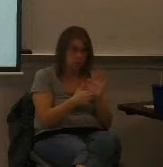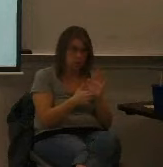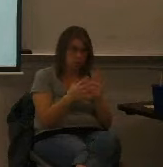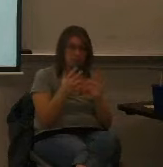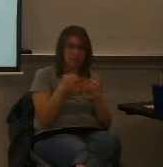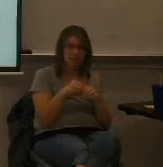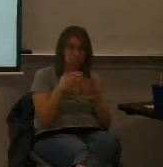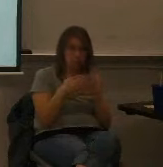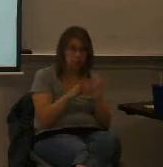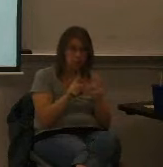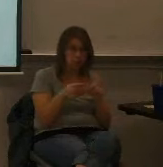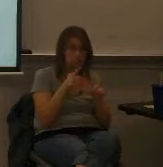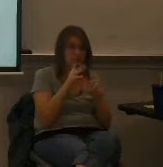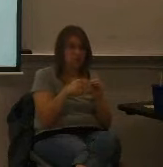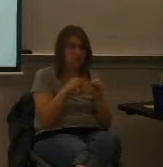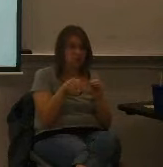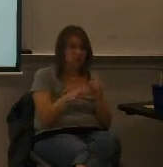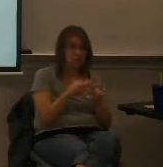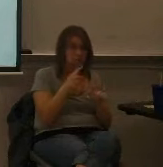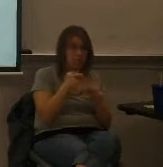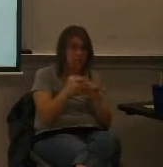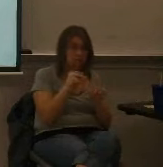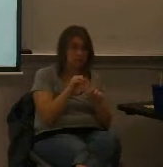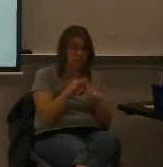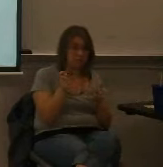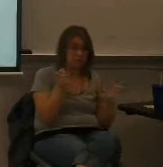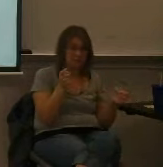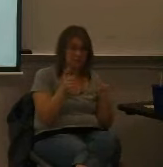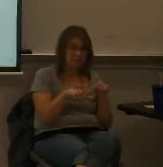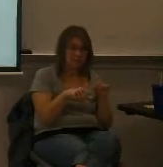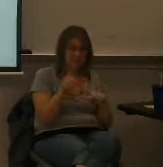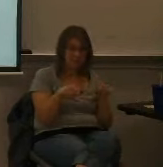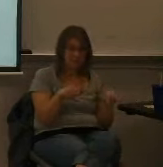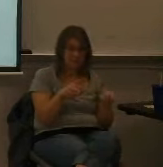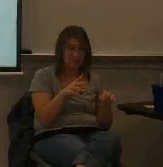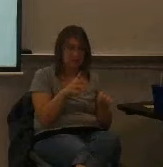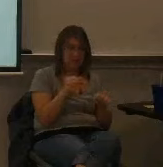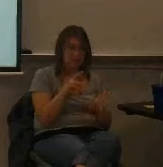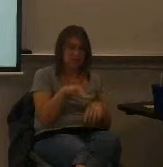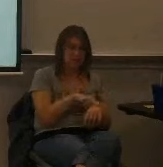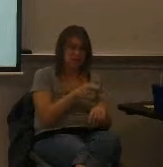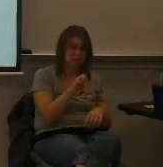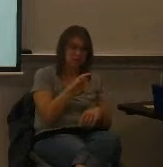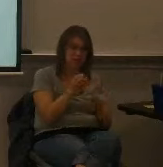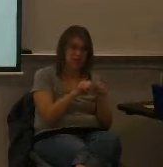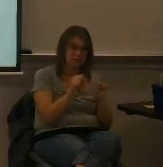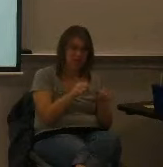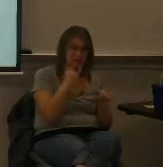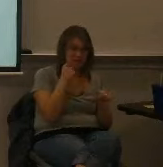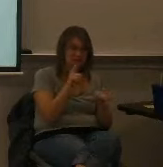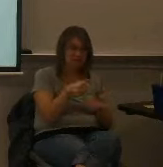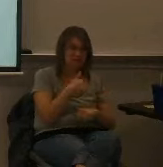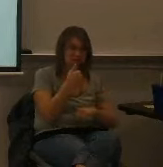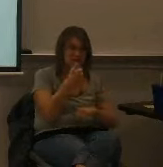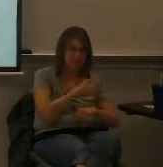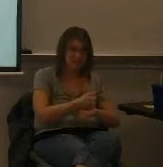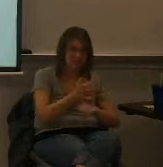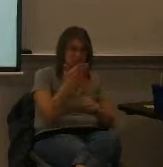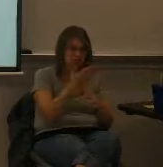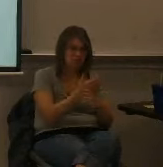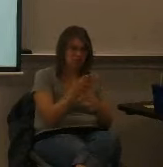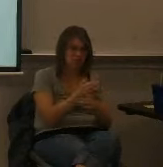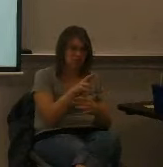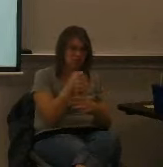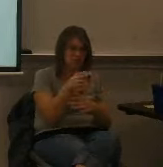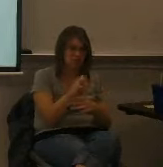In general, when we talk about this from the point of view of managing diversity in natural ecosystems, if you set up the disturbance